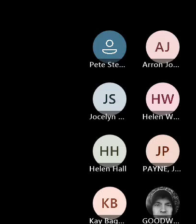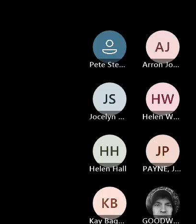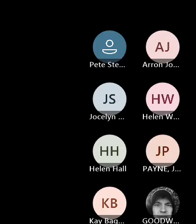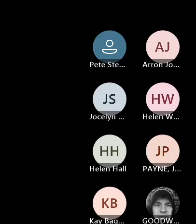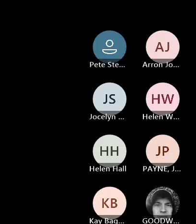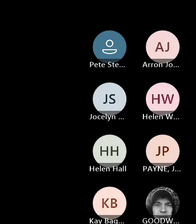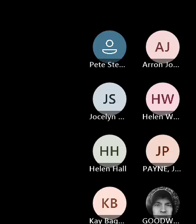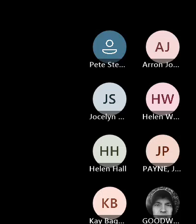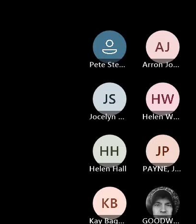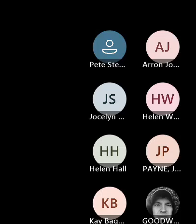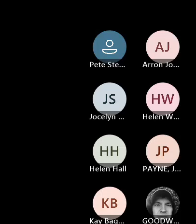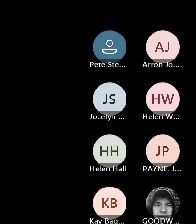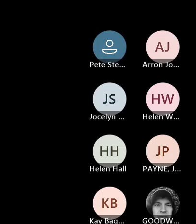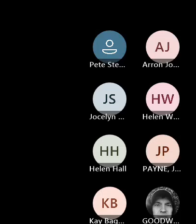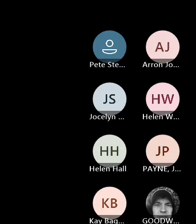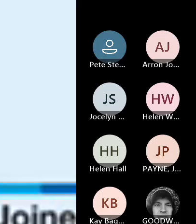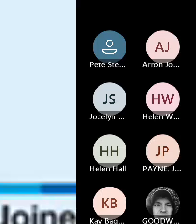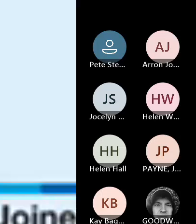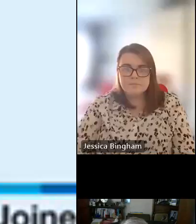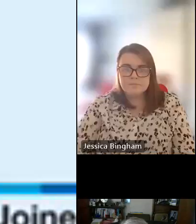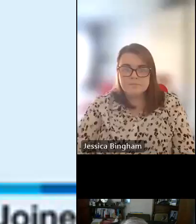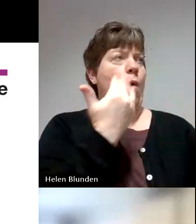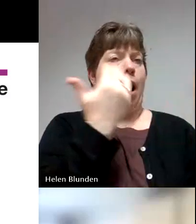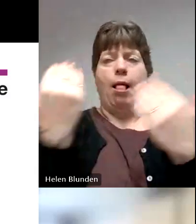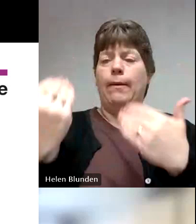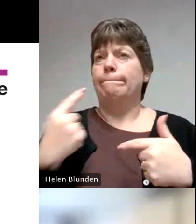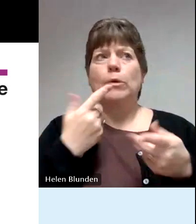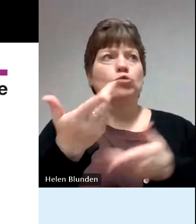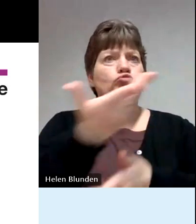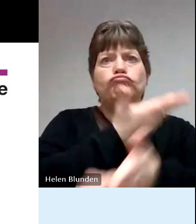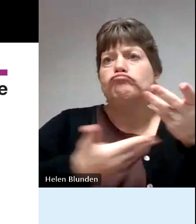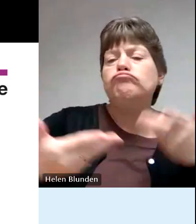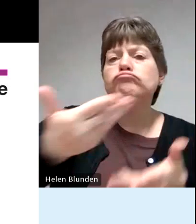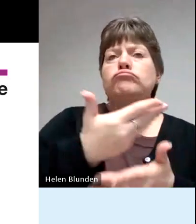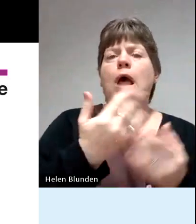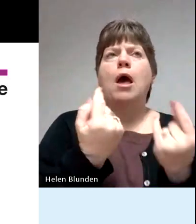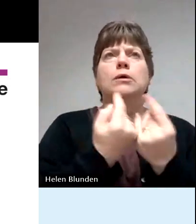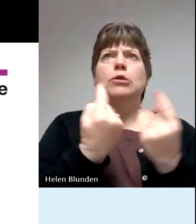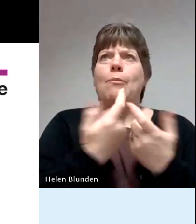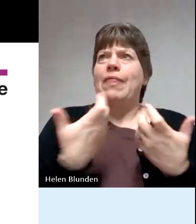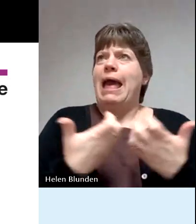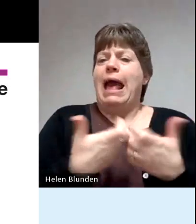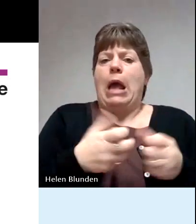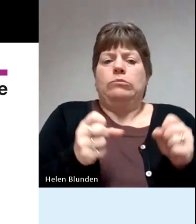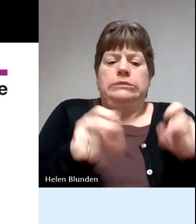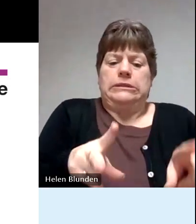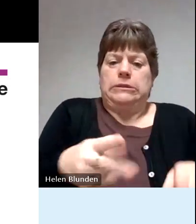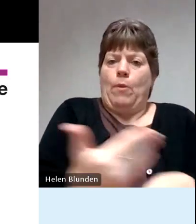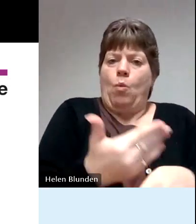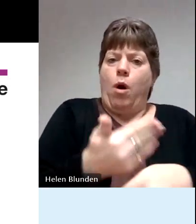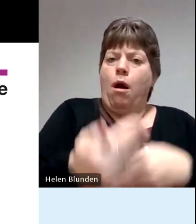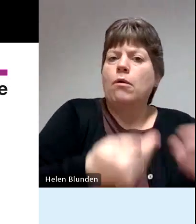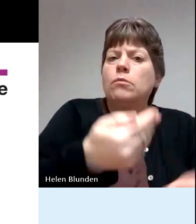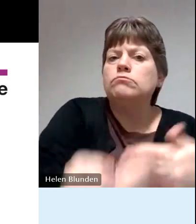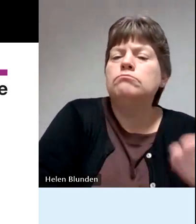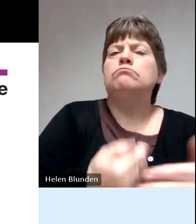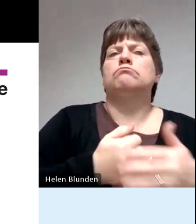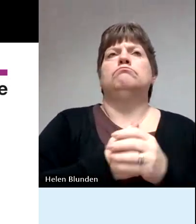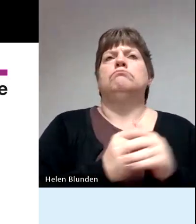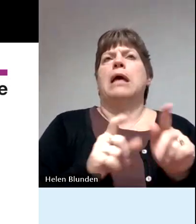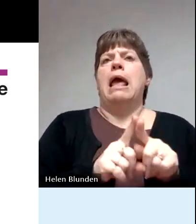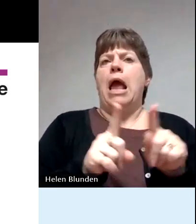question. As Mark said, we welcome the opportunity to share with you something of how the system works and something of